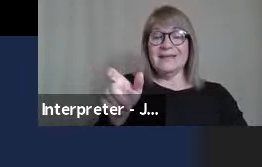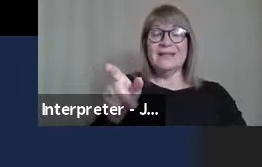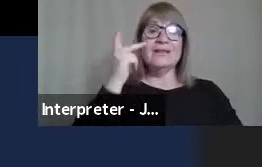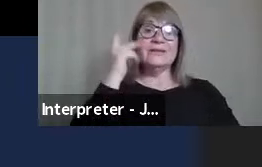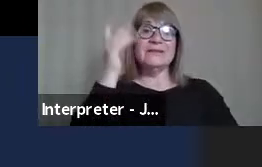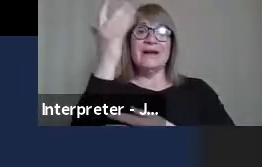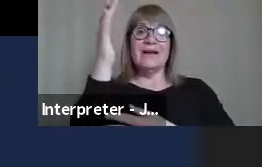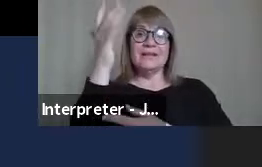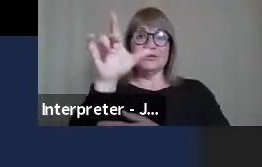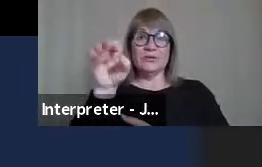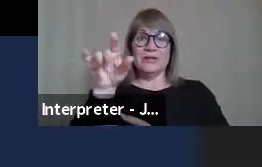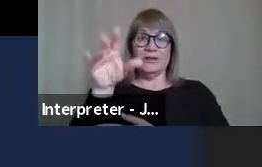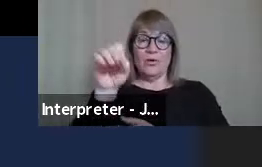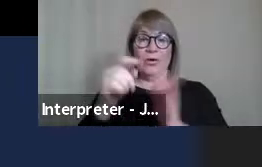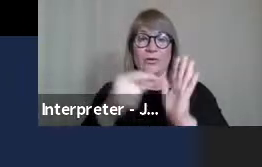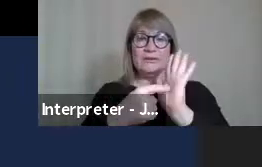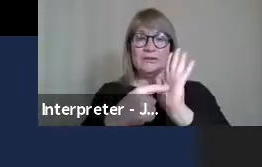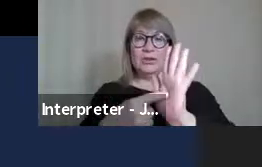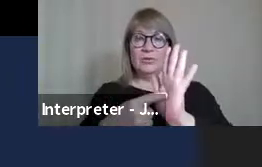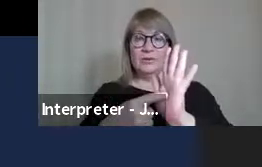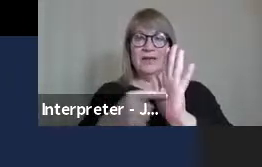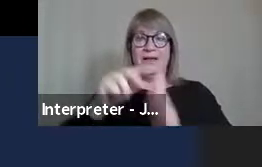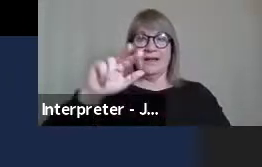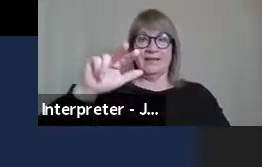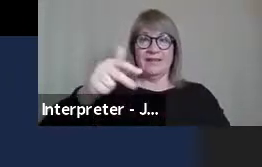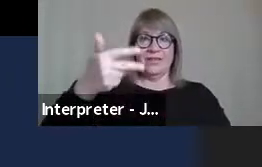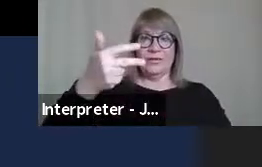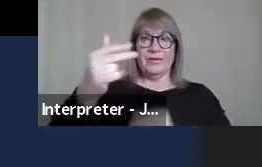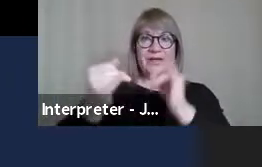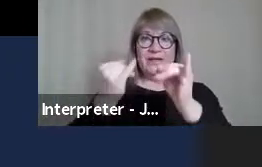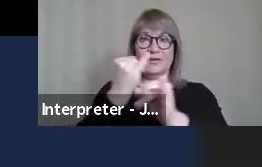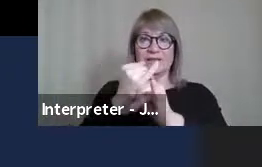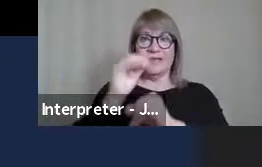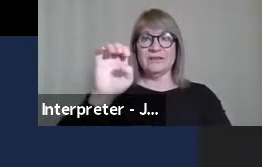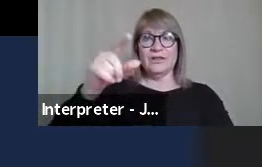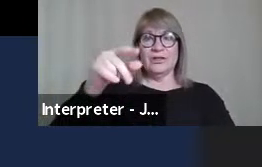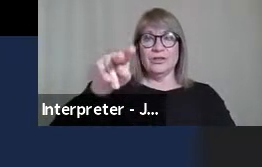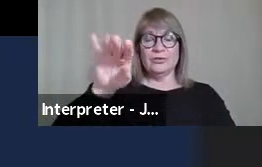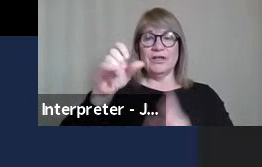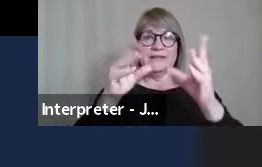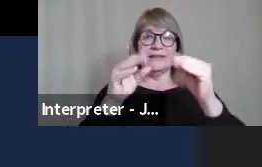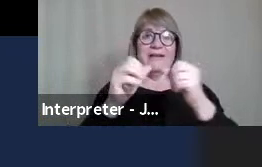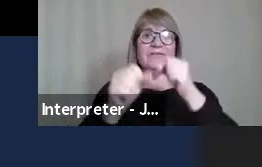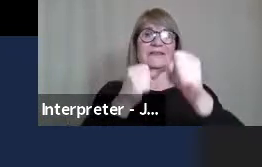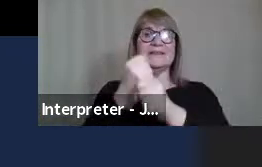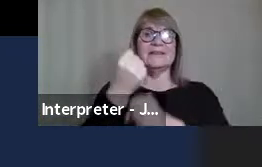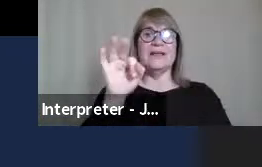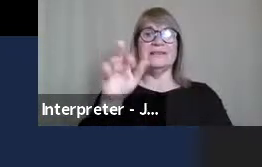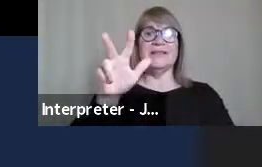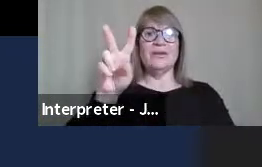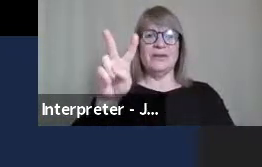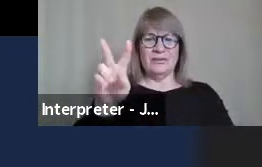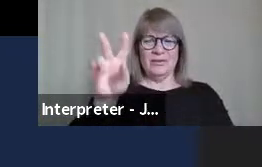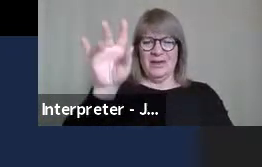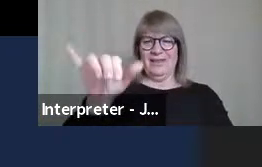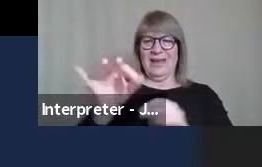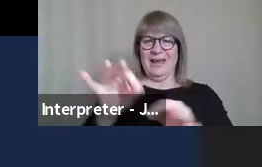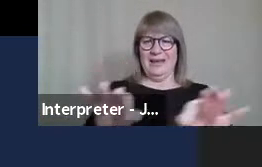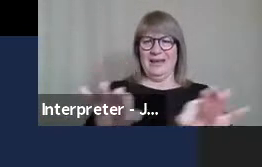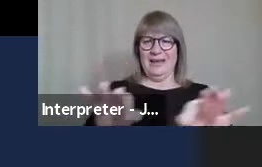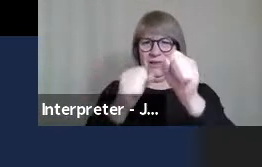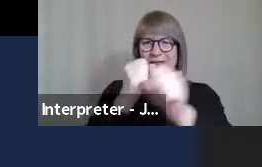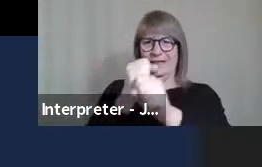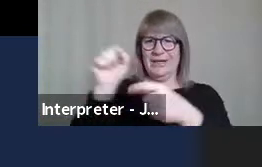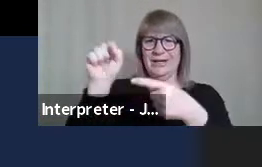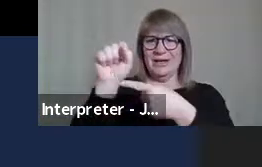logo is depicted in the at the third international eugenics conference in 1932. this year is significant not only for the eugenics